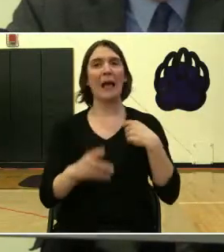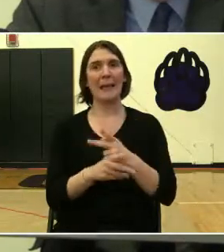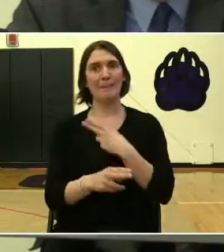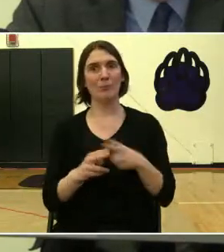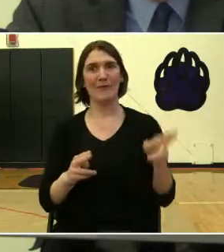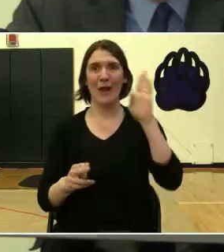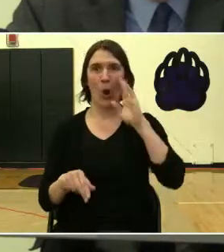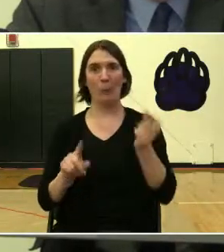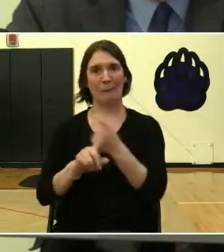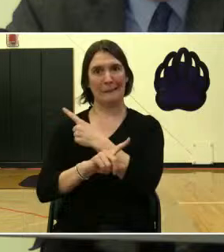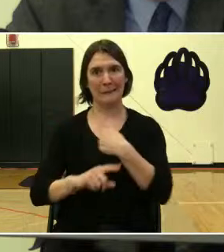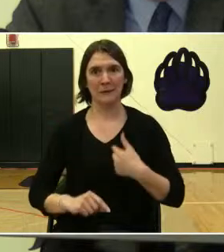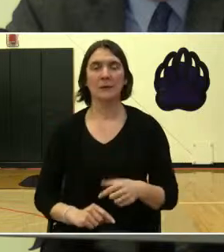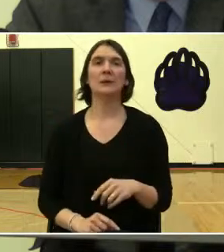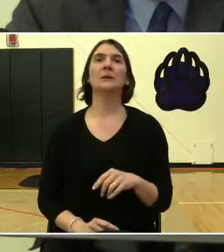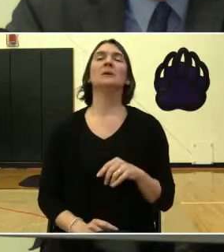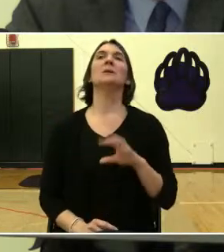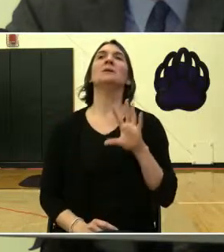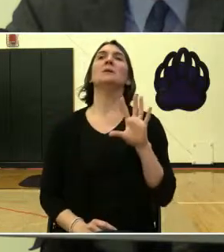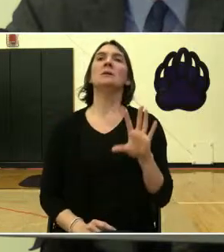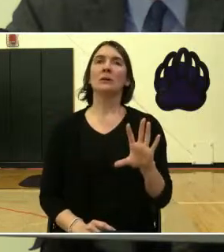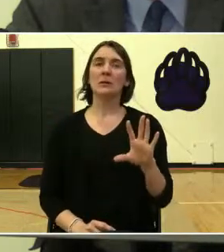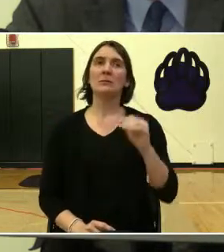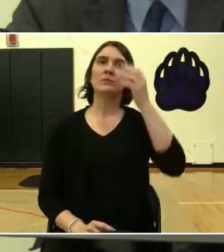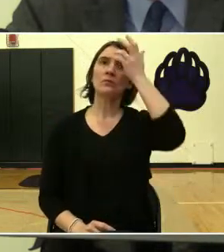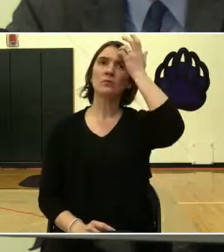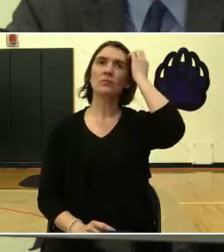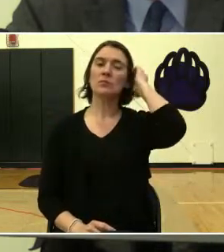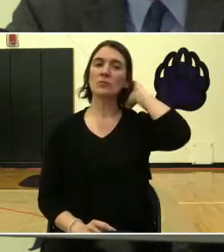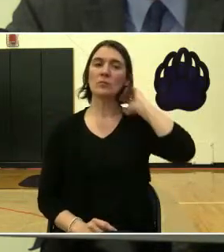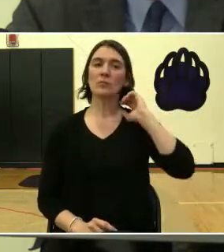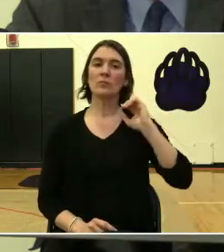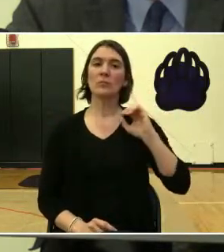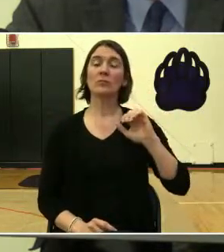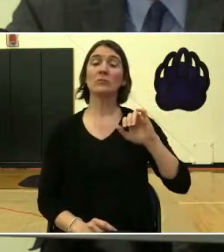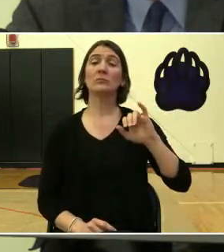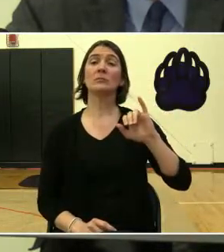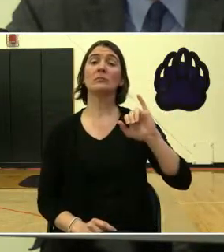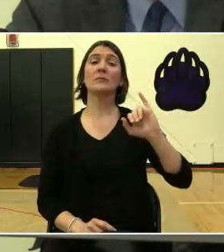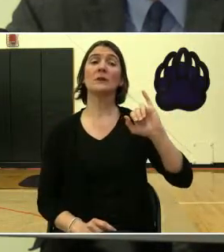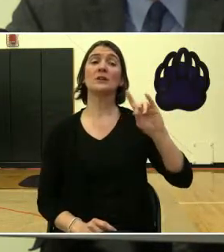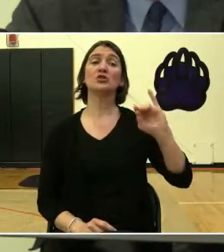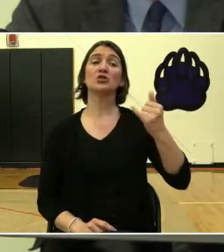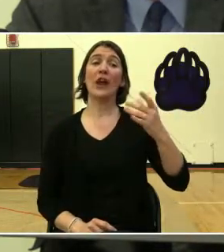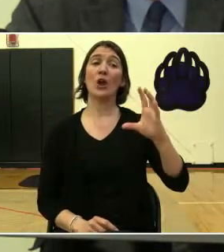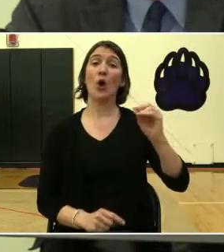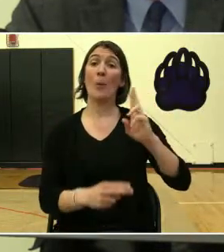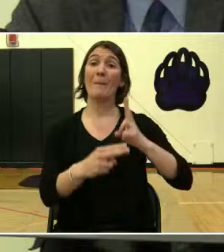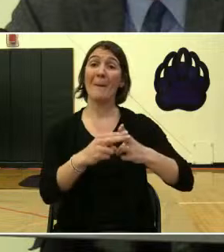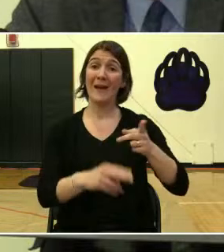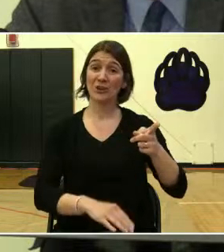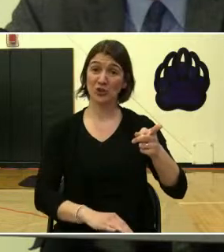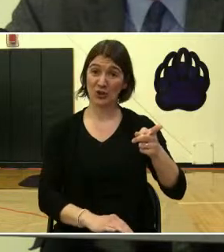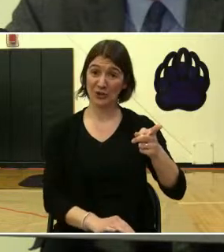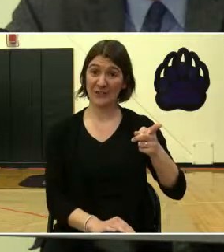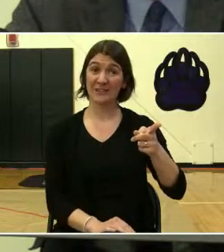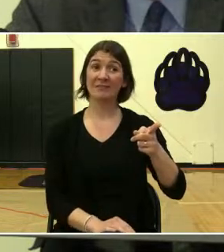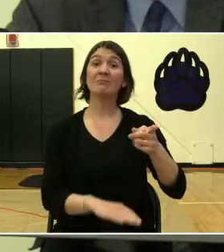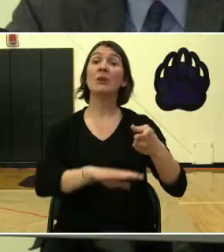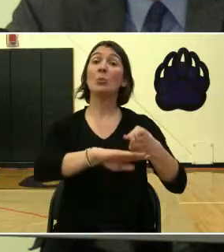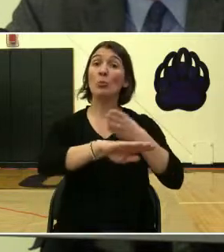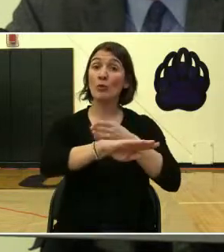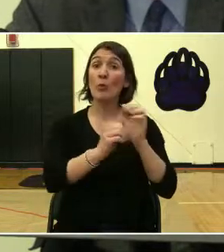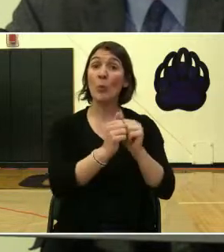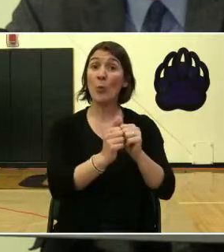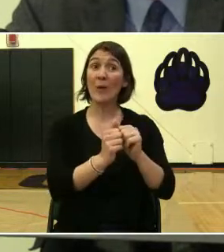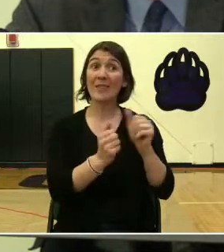we're we're off topic but um the the work that uh Jango was referring to with the uh uh improvements at